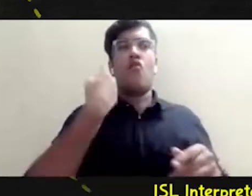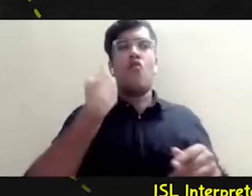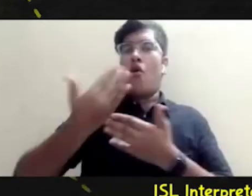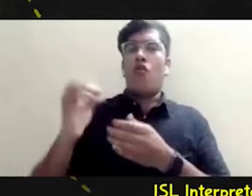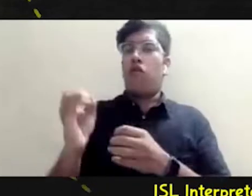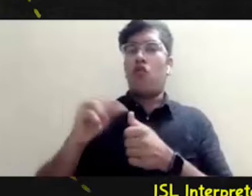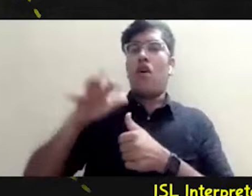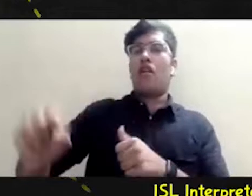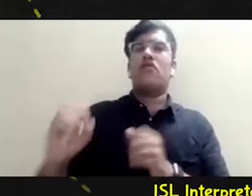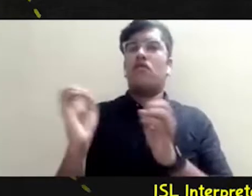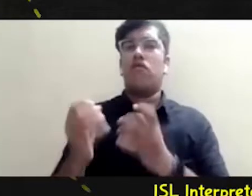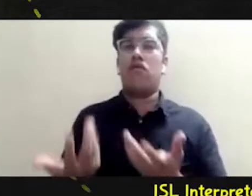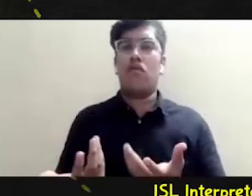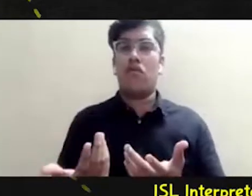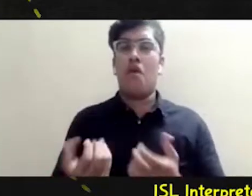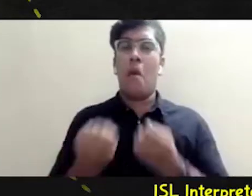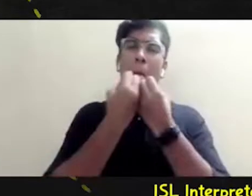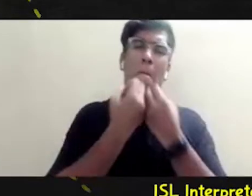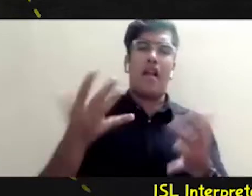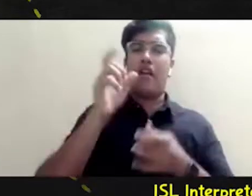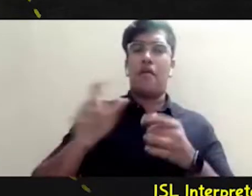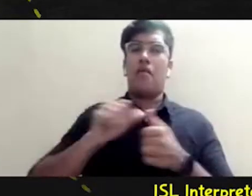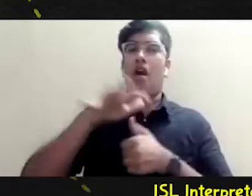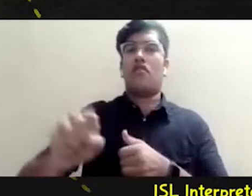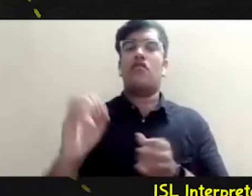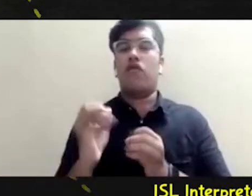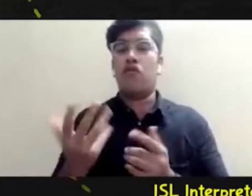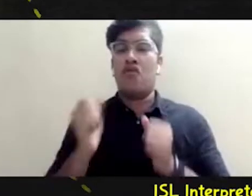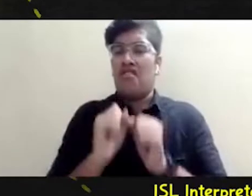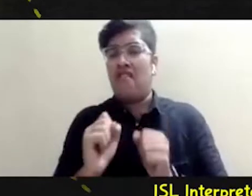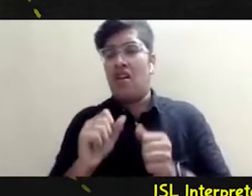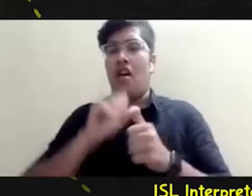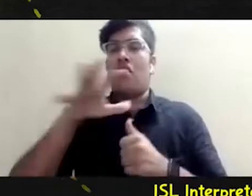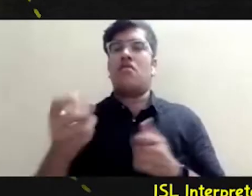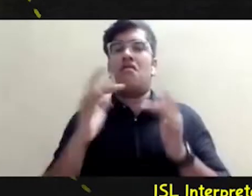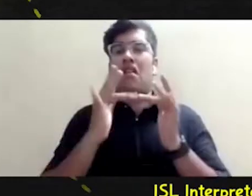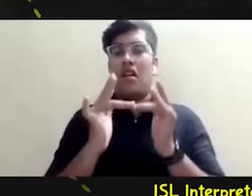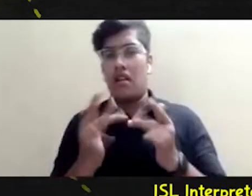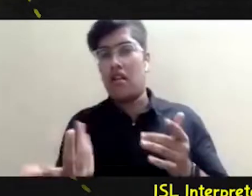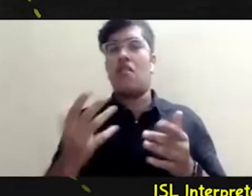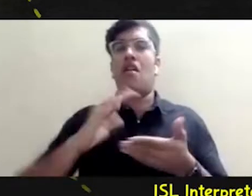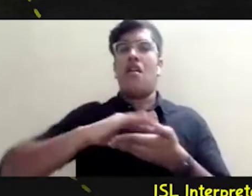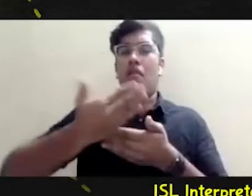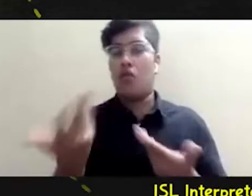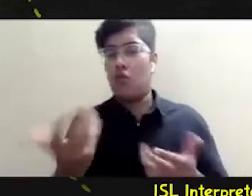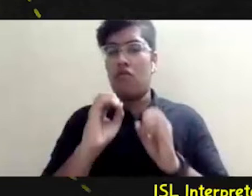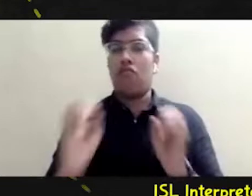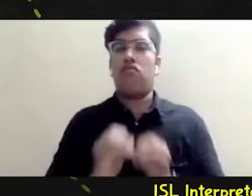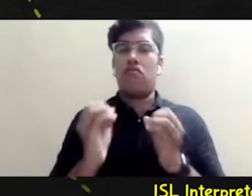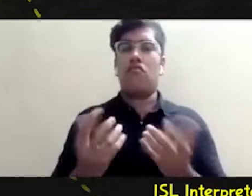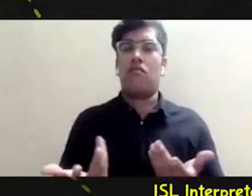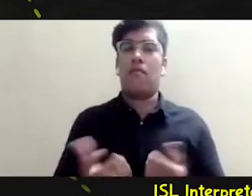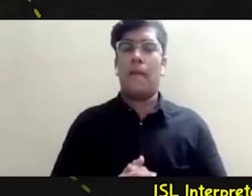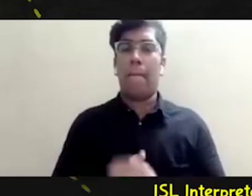people don't have access to this or struggle to get access to internet or these devices. And in spite of this access